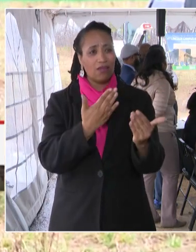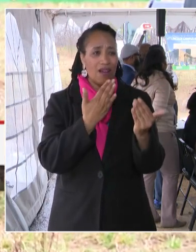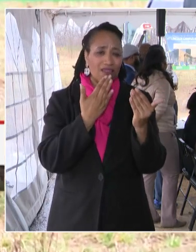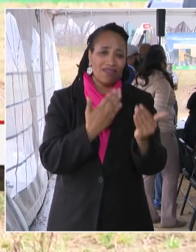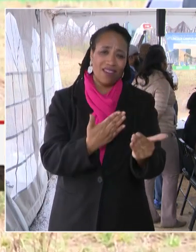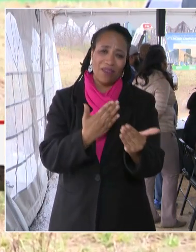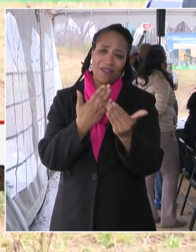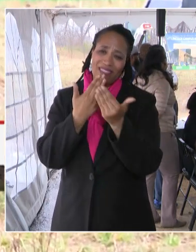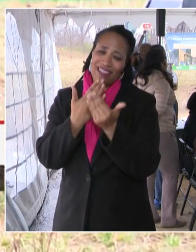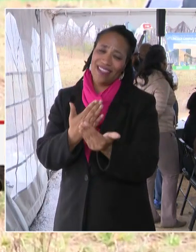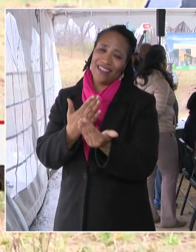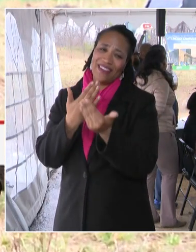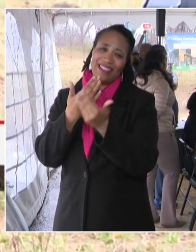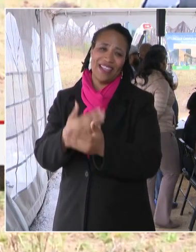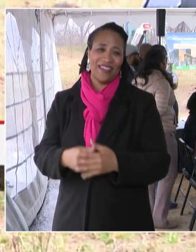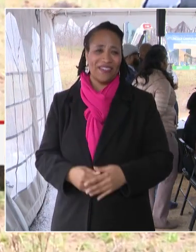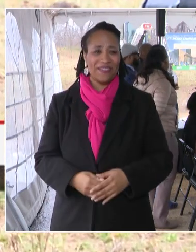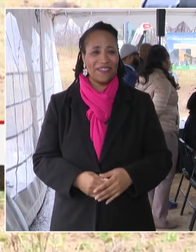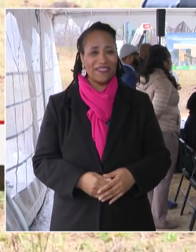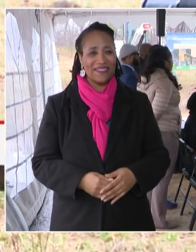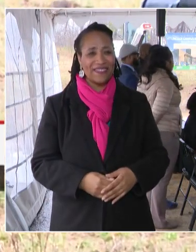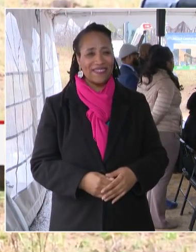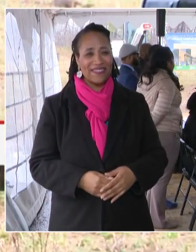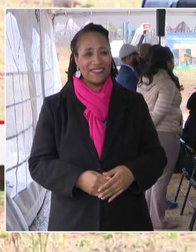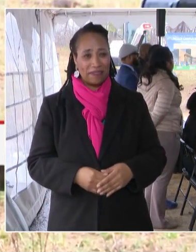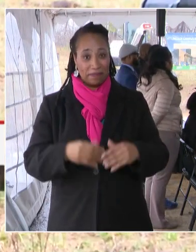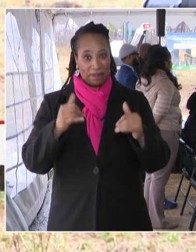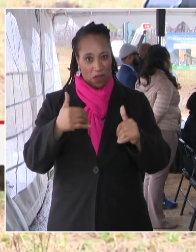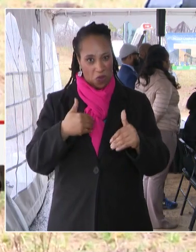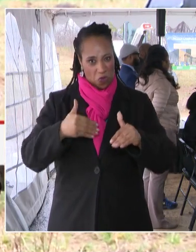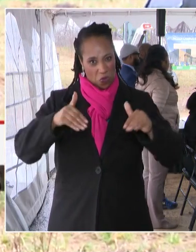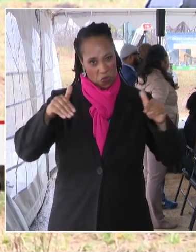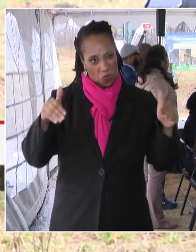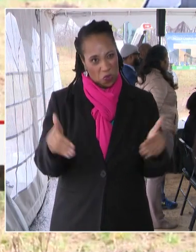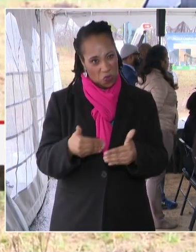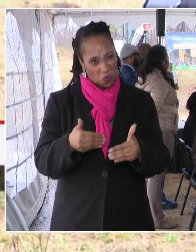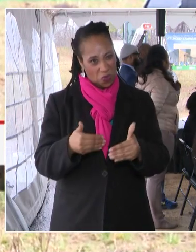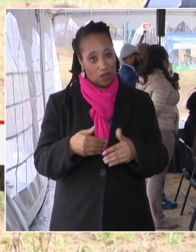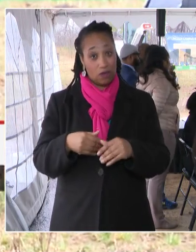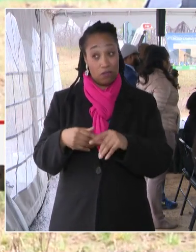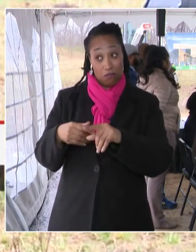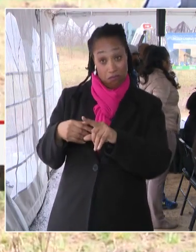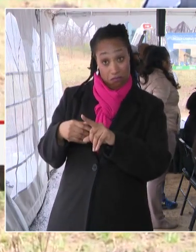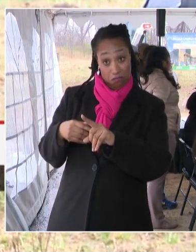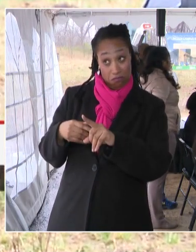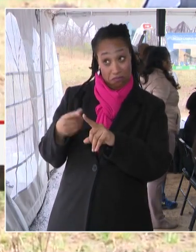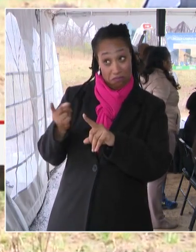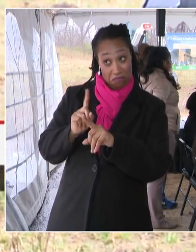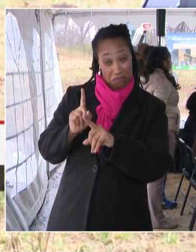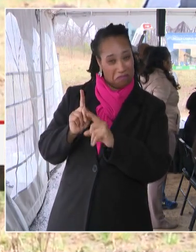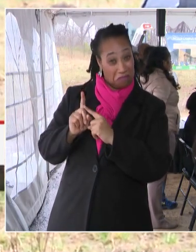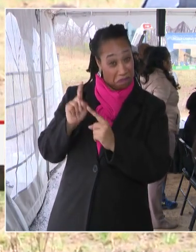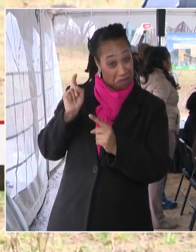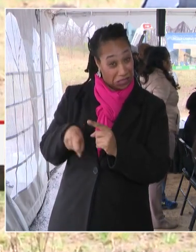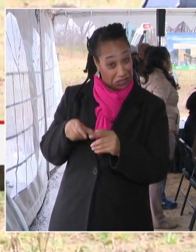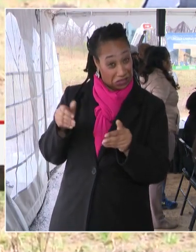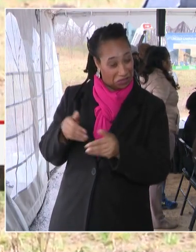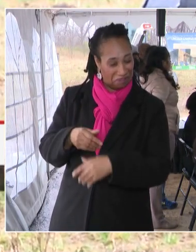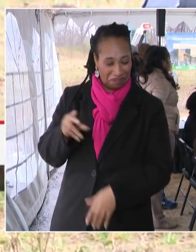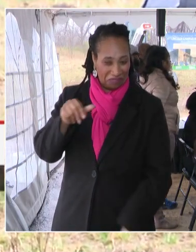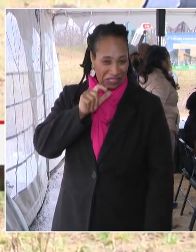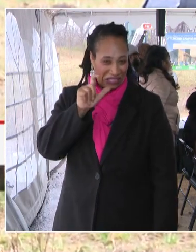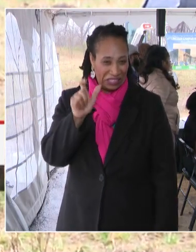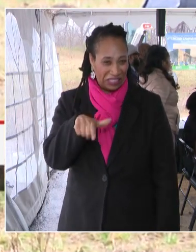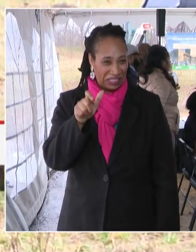A man that needs no introduction, I'm going to turn over to DGS Director Delano Hunter, who is not only the director of DGS,